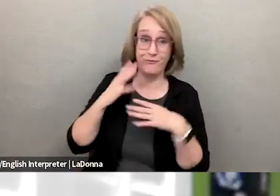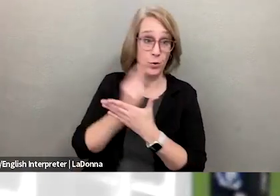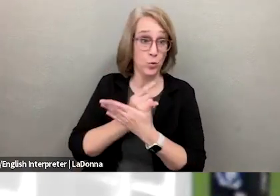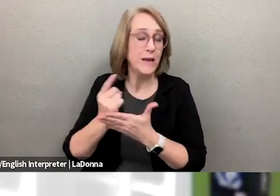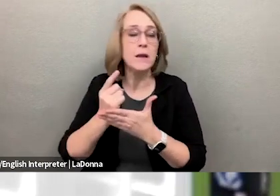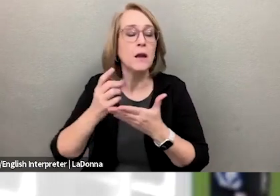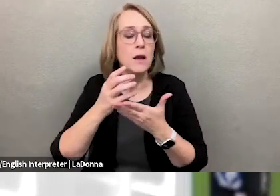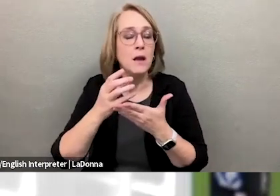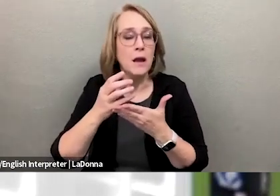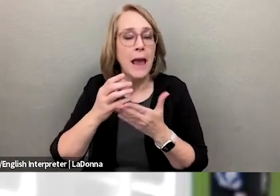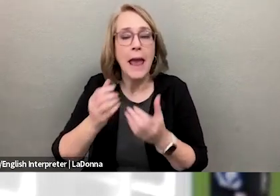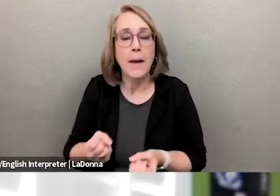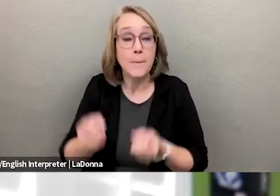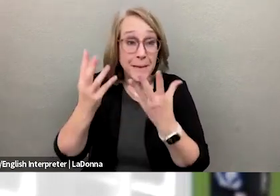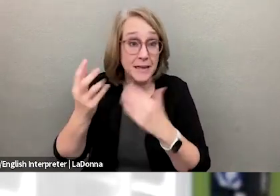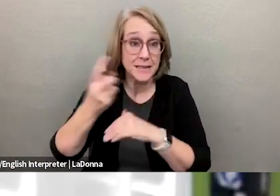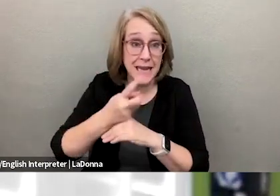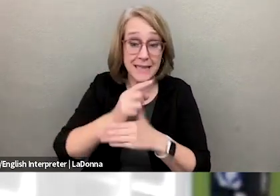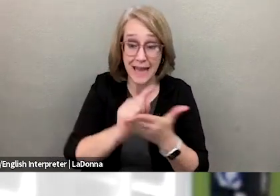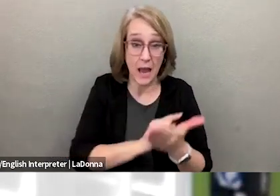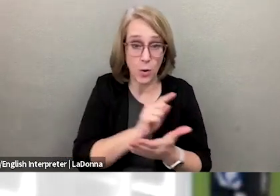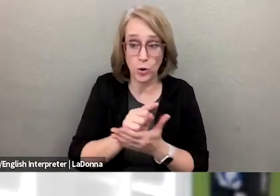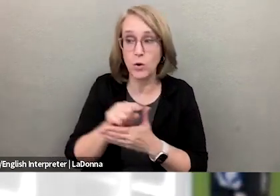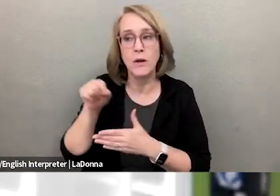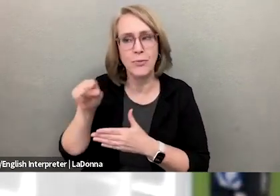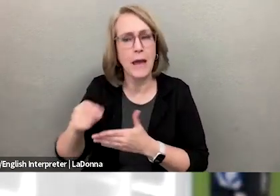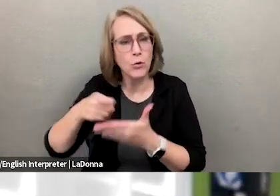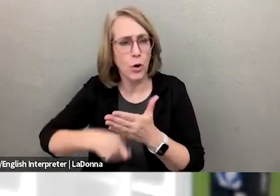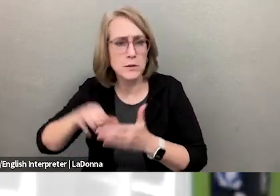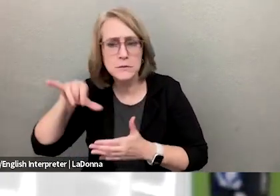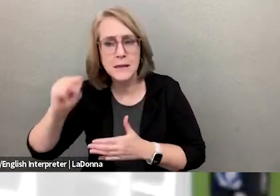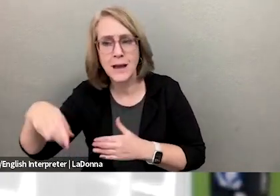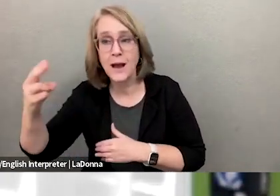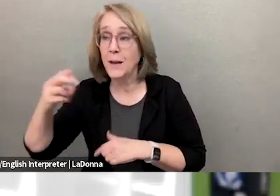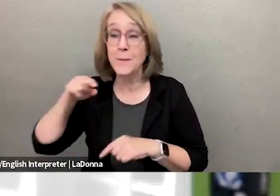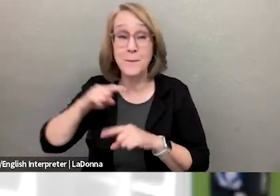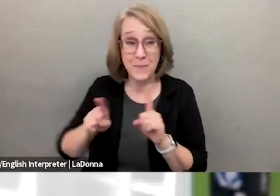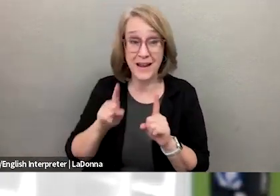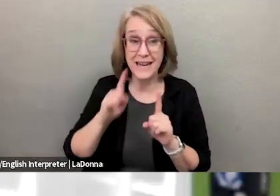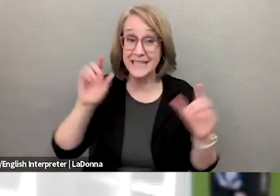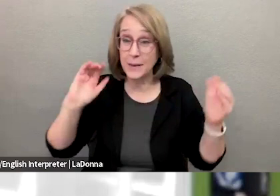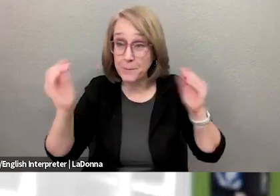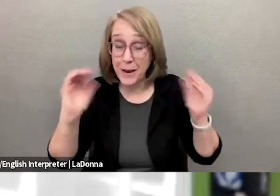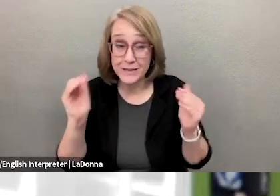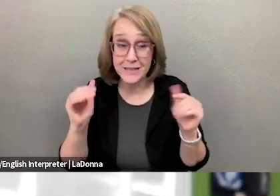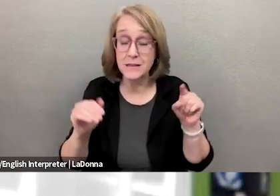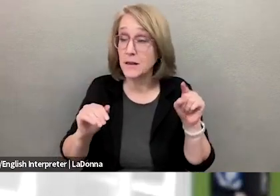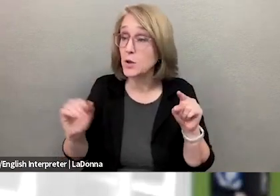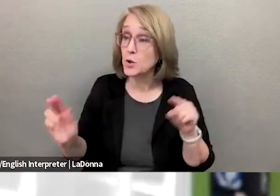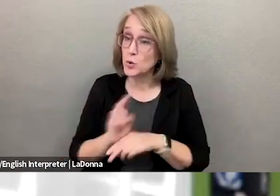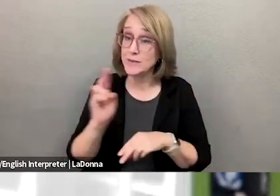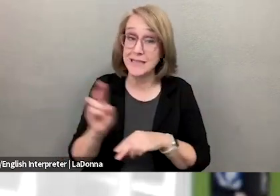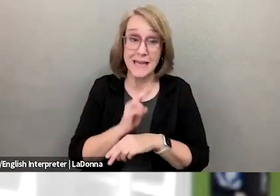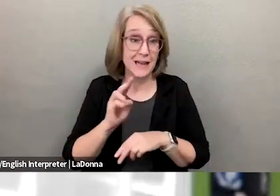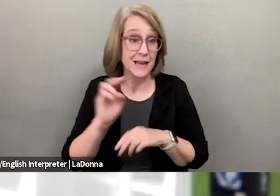cost and expense also, but it's still way cheaper than using the emergency room at the children's hospital, which is not the right environment.